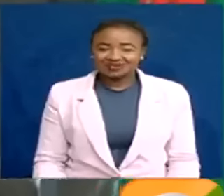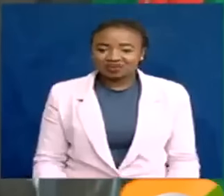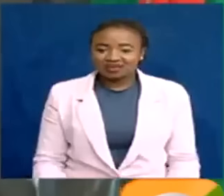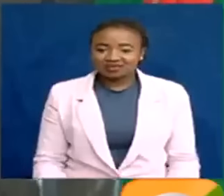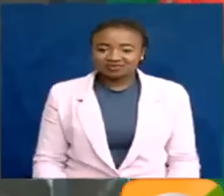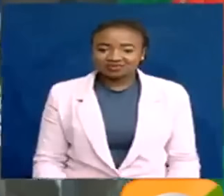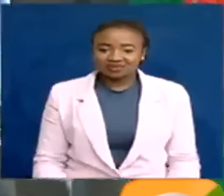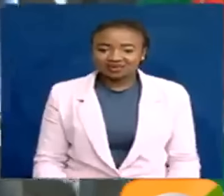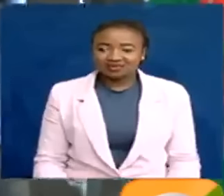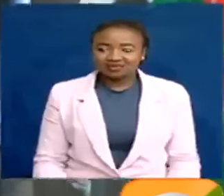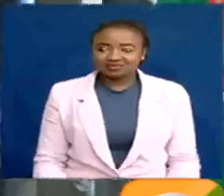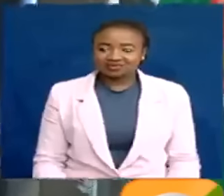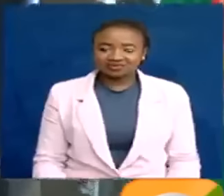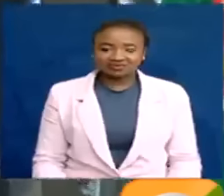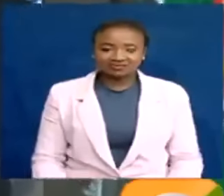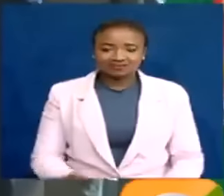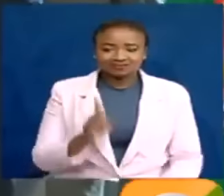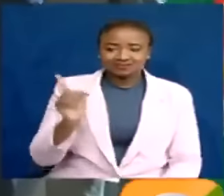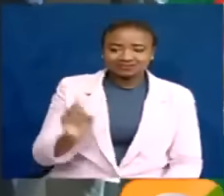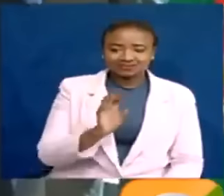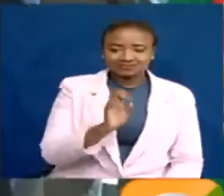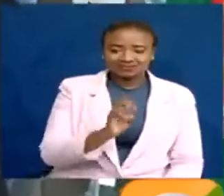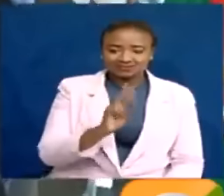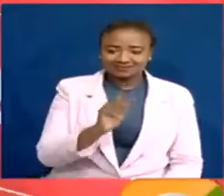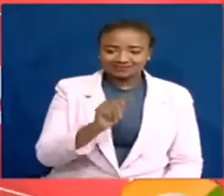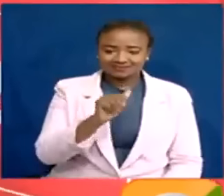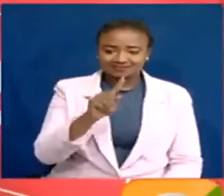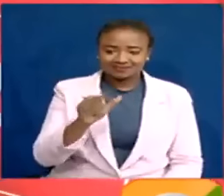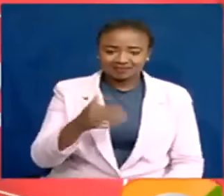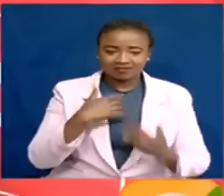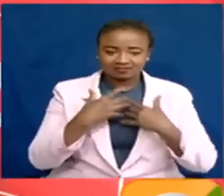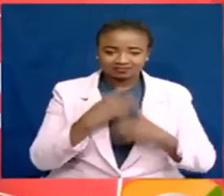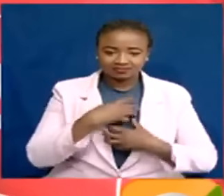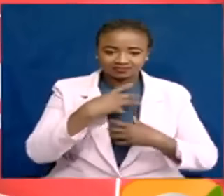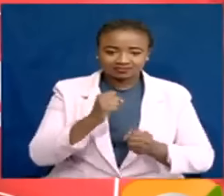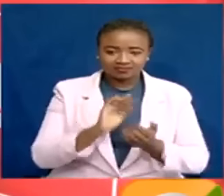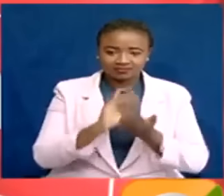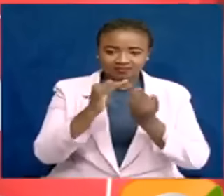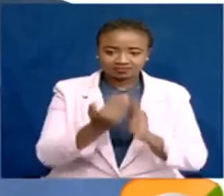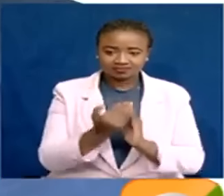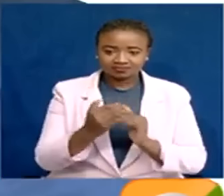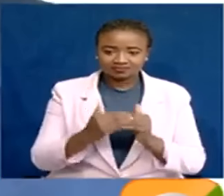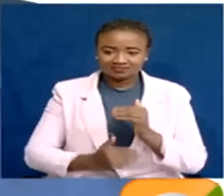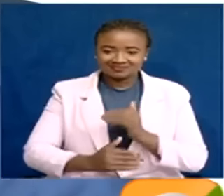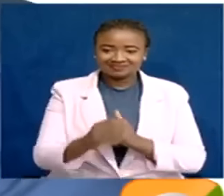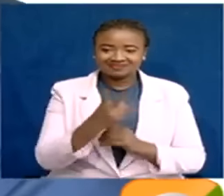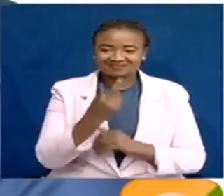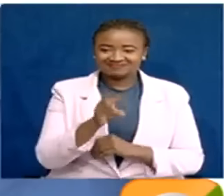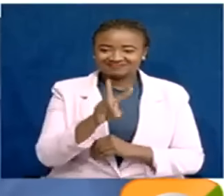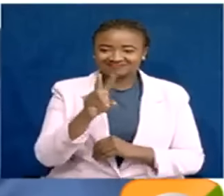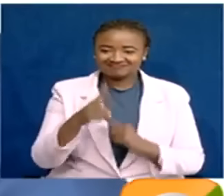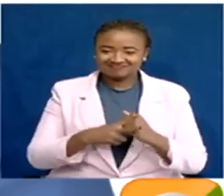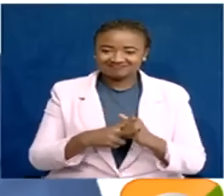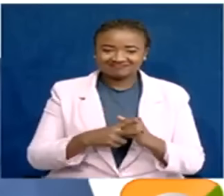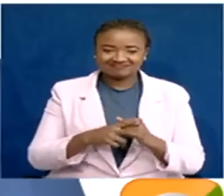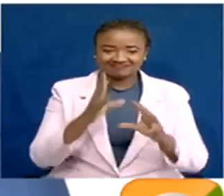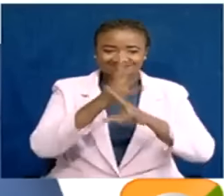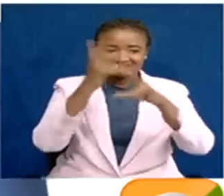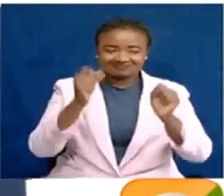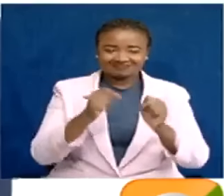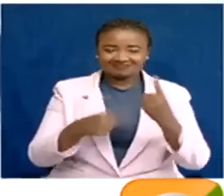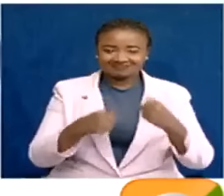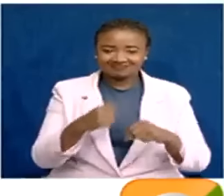Politician Okiyah Omtatah is taking a bold new approach ahead of the 2027 presidential race, evaluating his